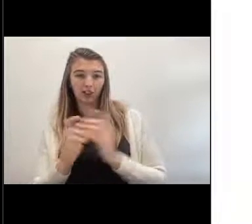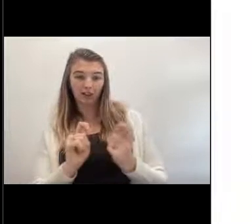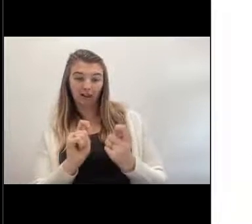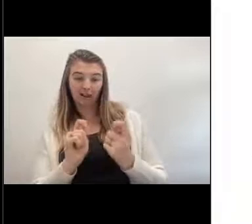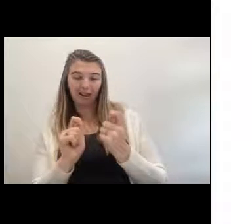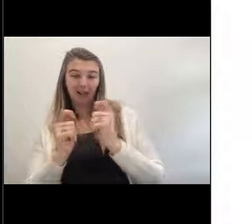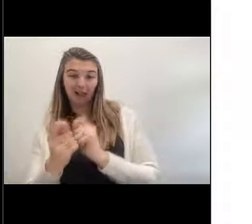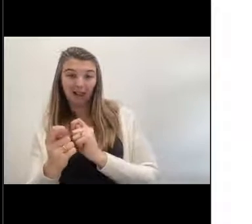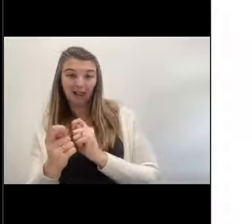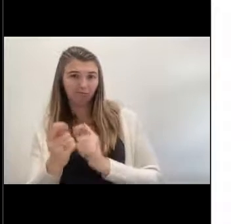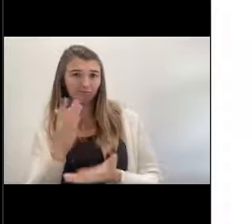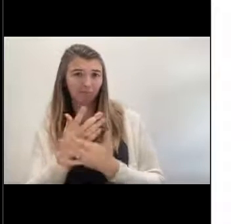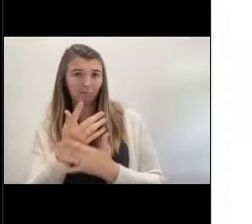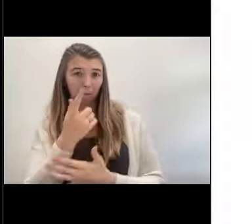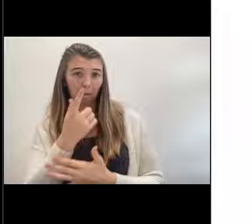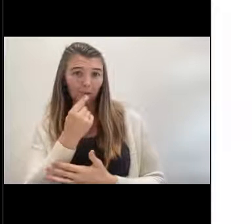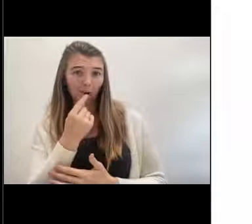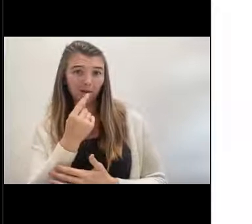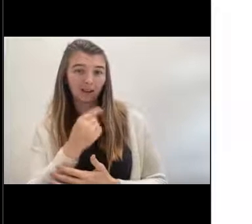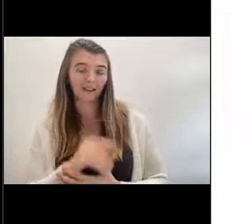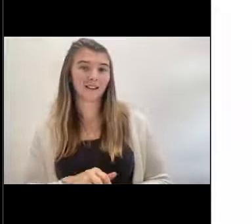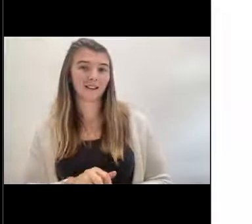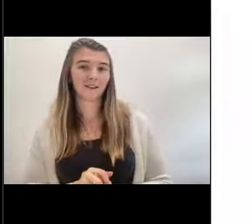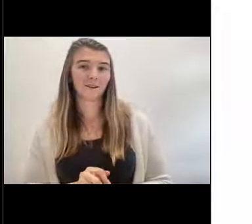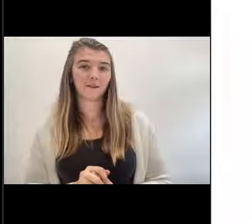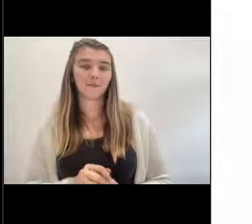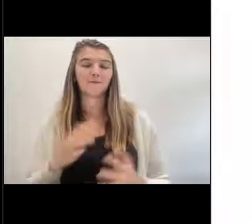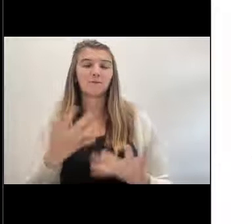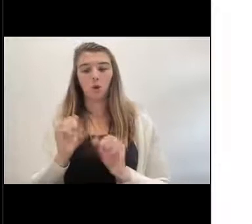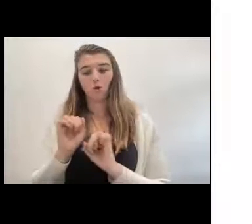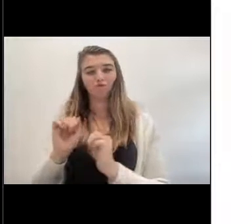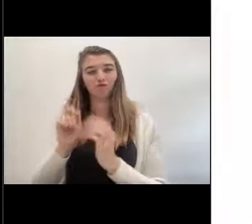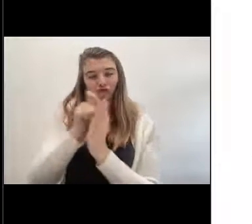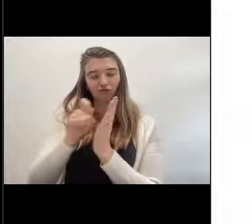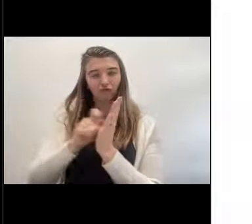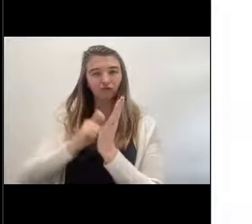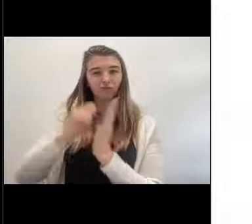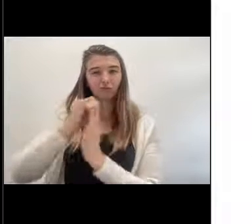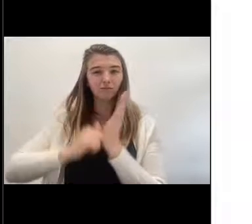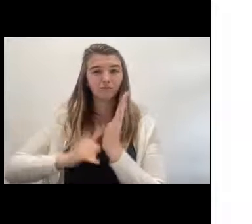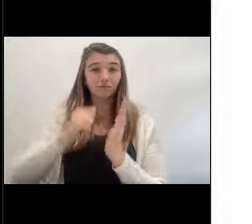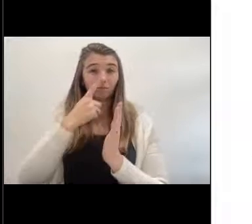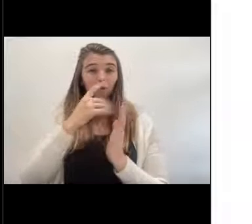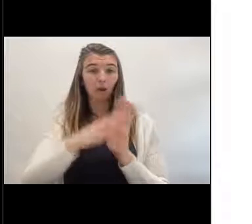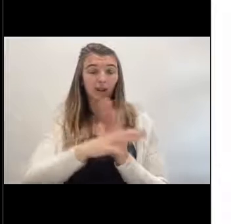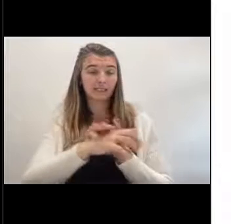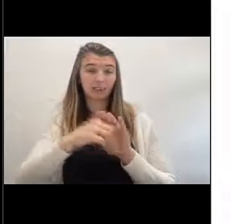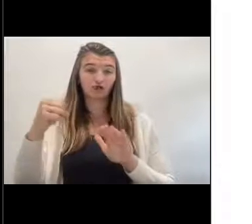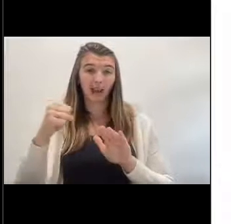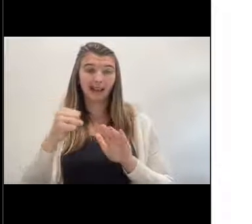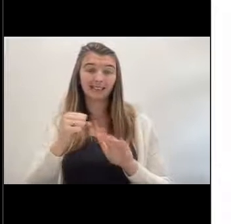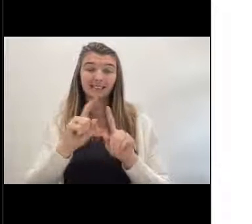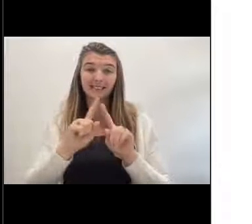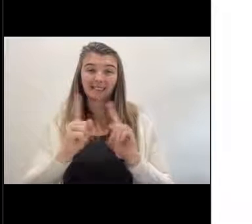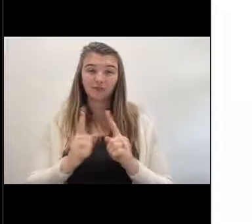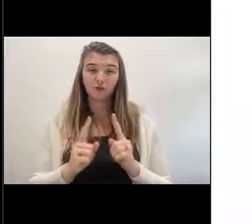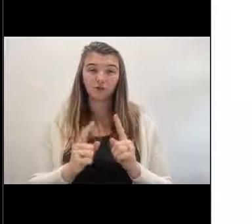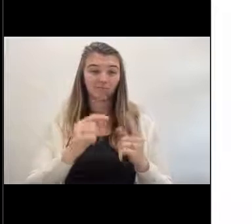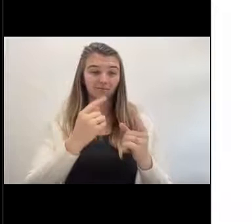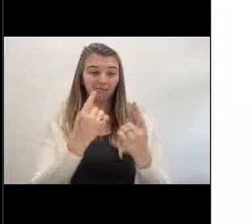this paper shown was that you can then extract ethylene glycol and terephthalic acid from this hydrolysate and